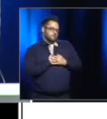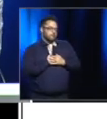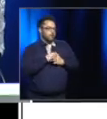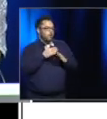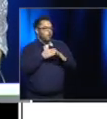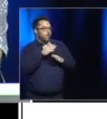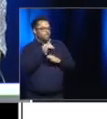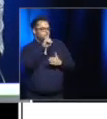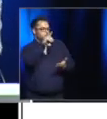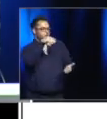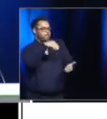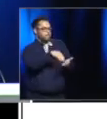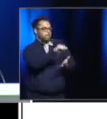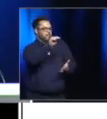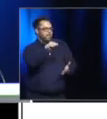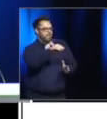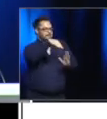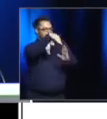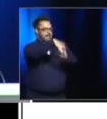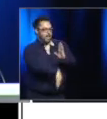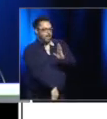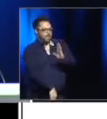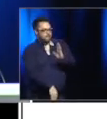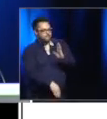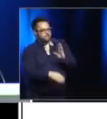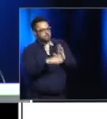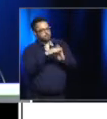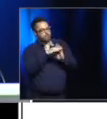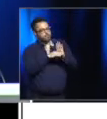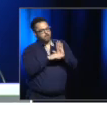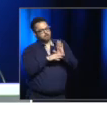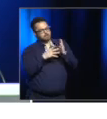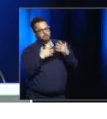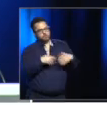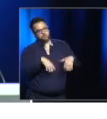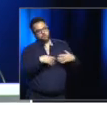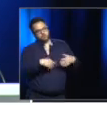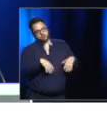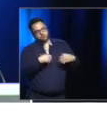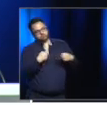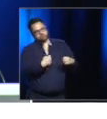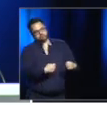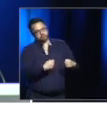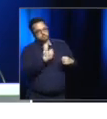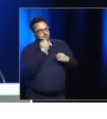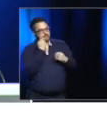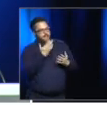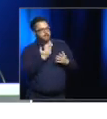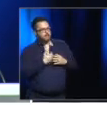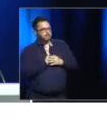over 1 million dive profiles. So an incredibly rich data stream.